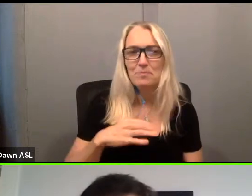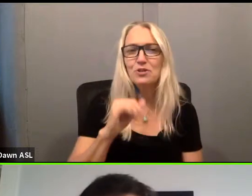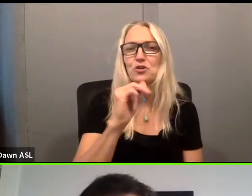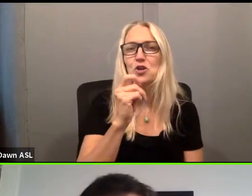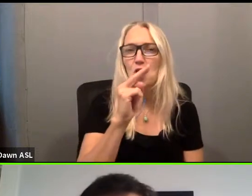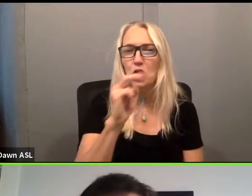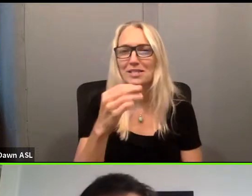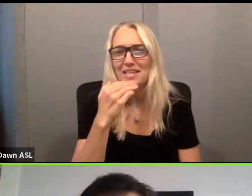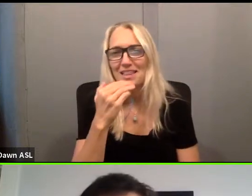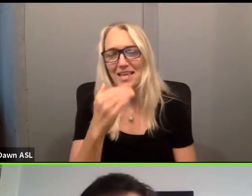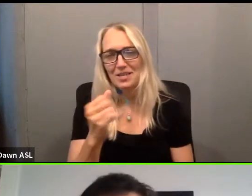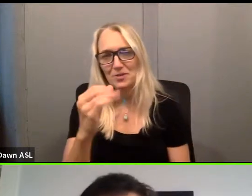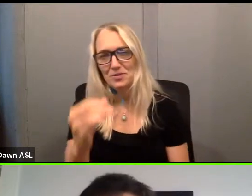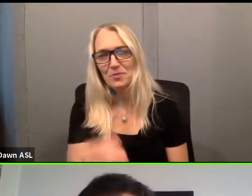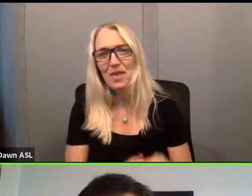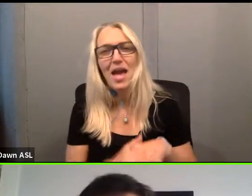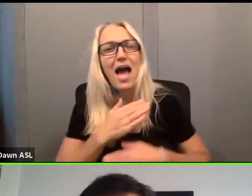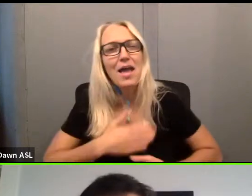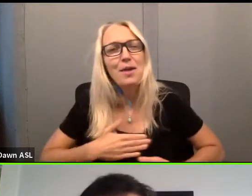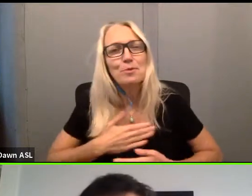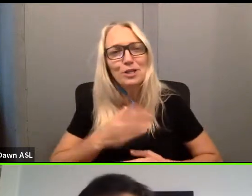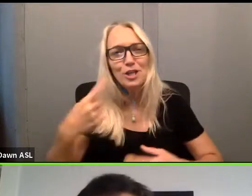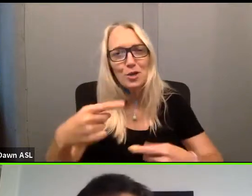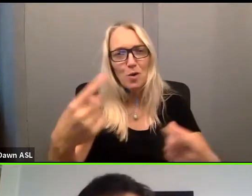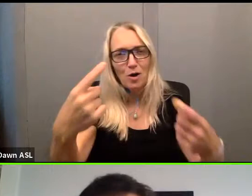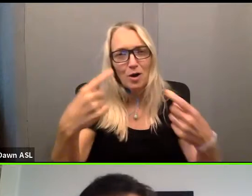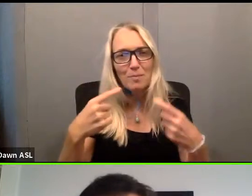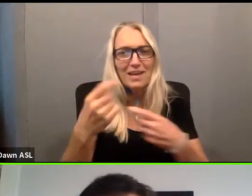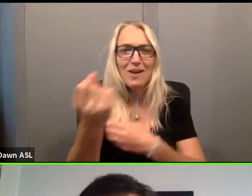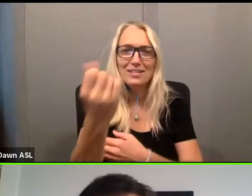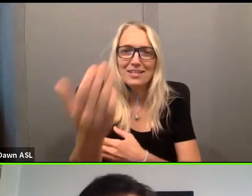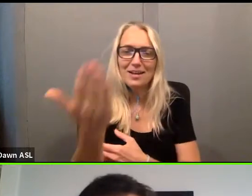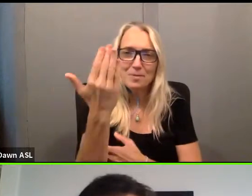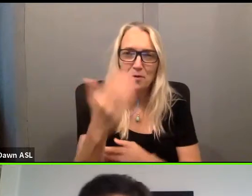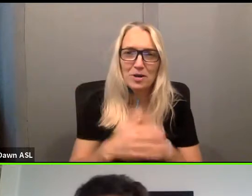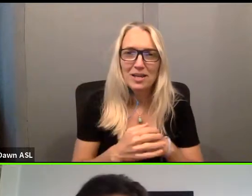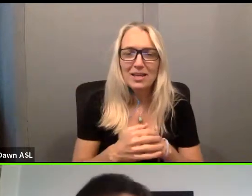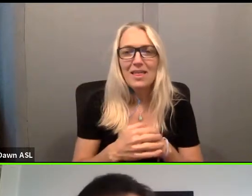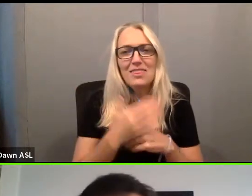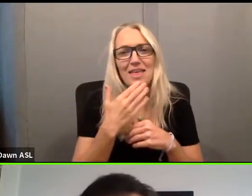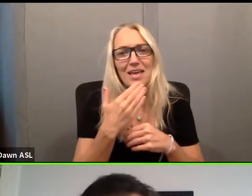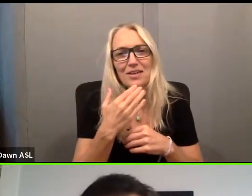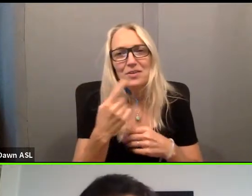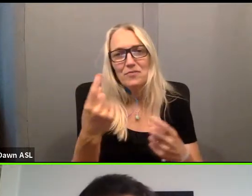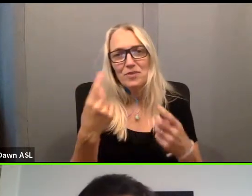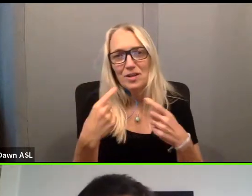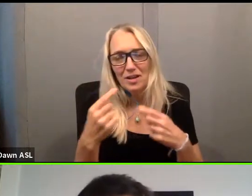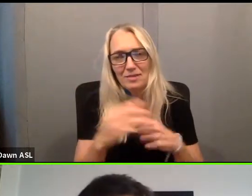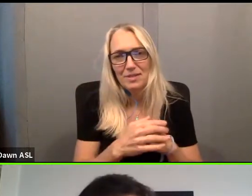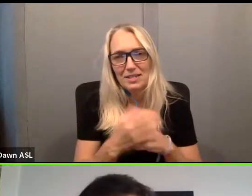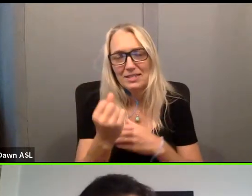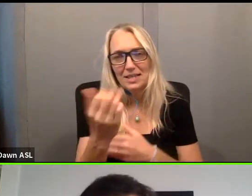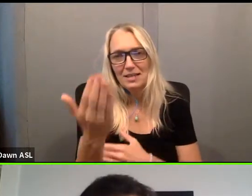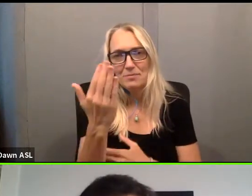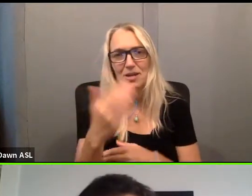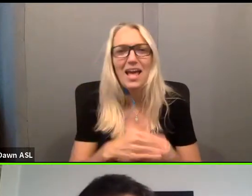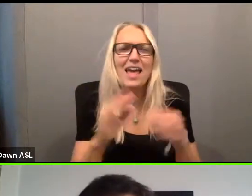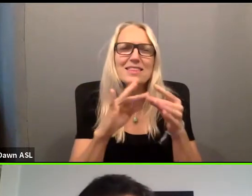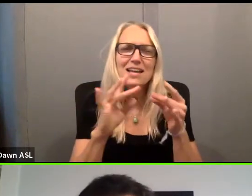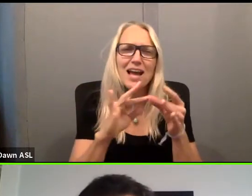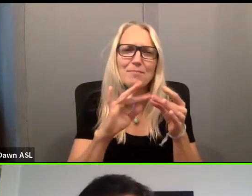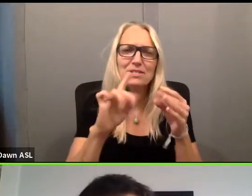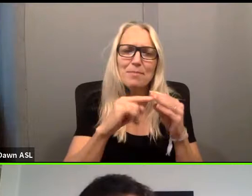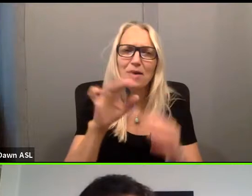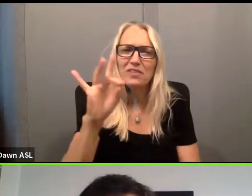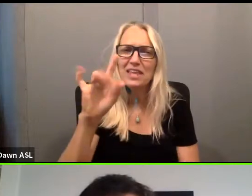great discussion. I appreciate everyone coming out on a Saturday morning, and in particular, the comments about the